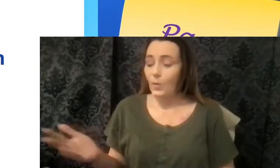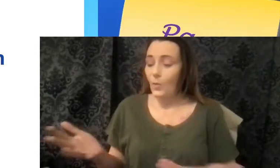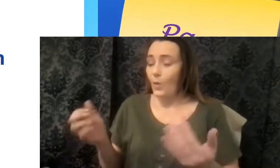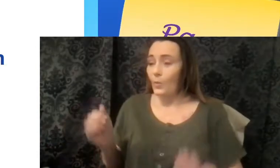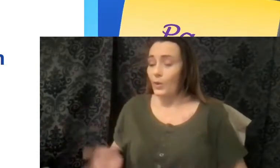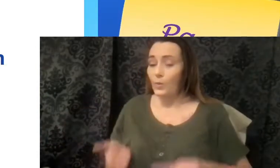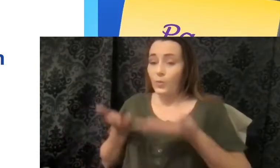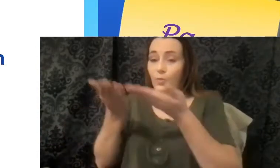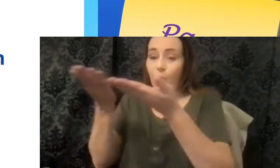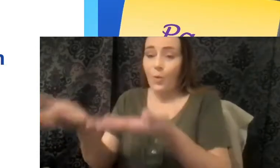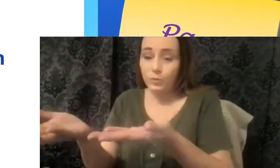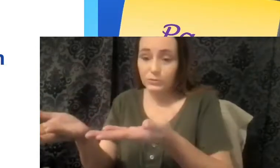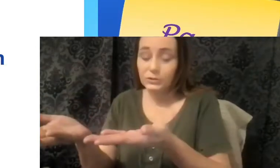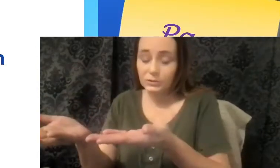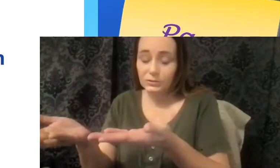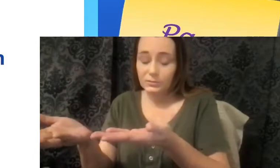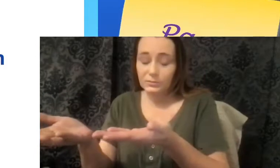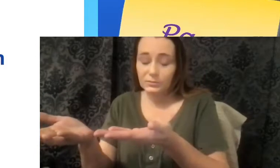said,